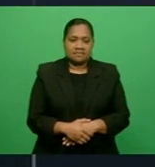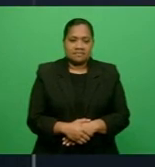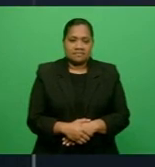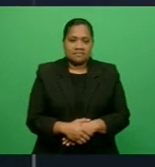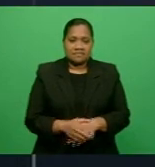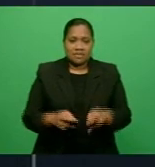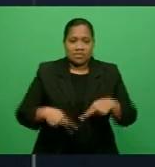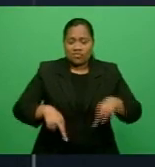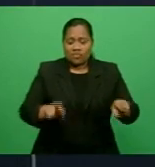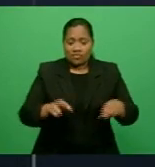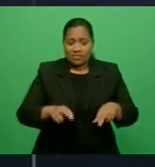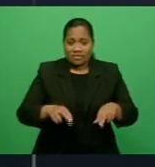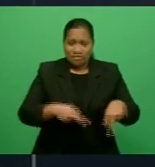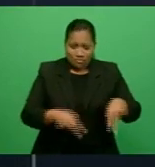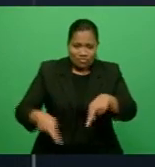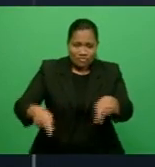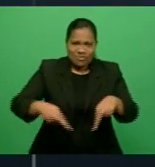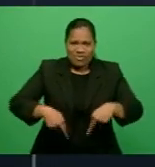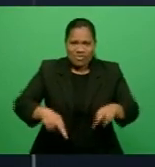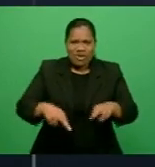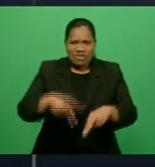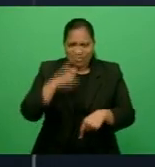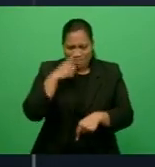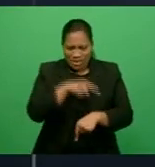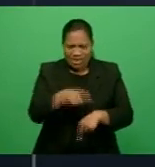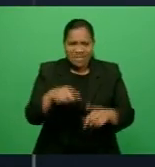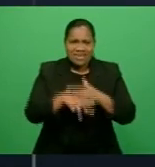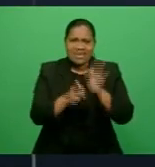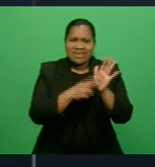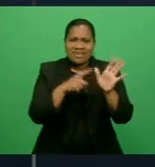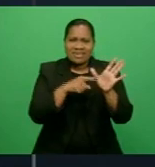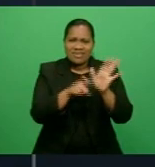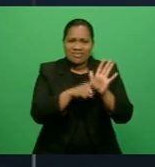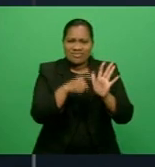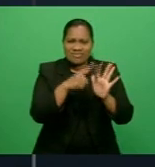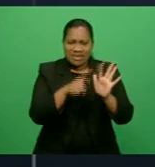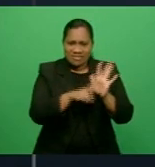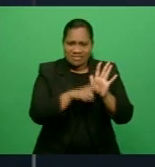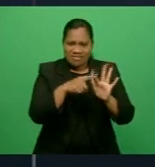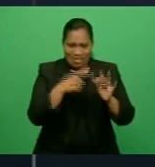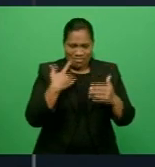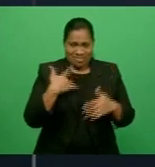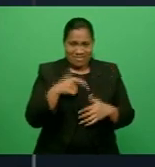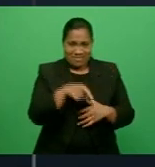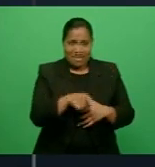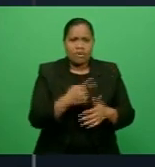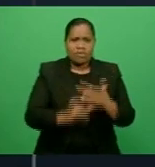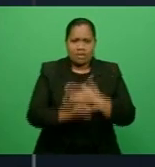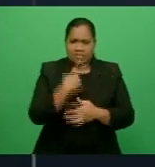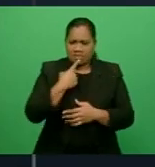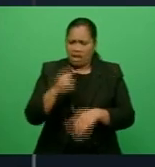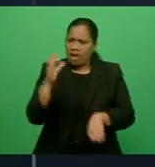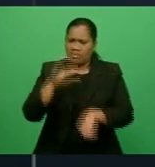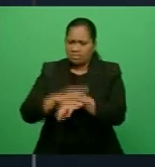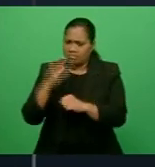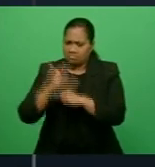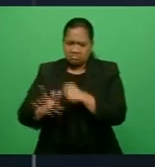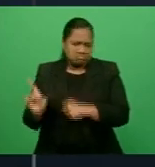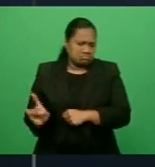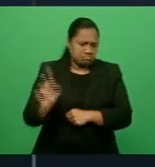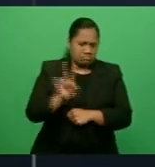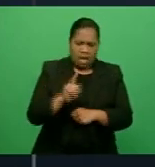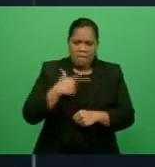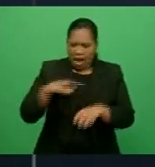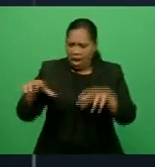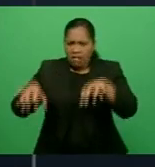The River Road residents in Nursery claim that police officers are not attending to cases that occur in and around that area. Residents